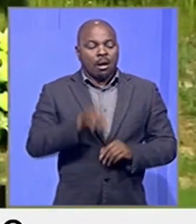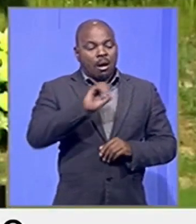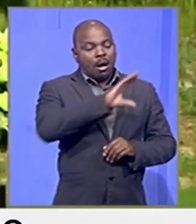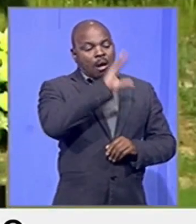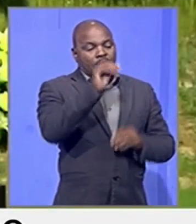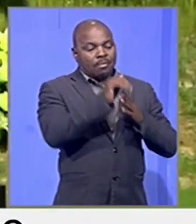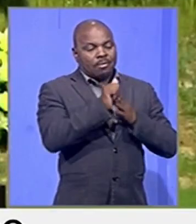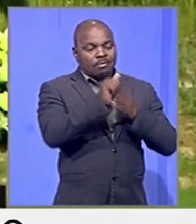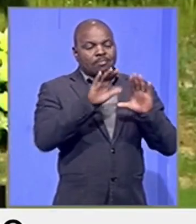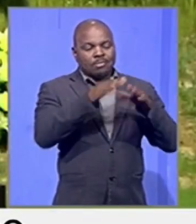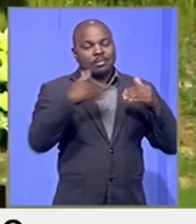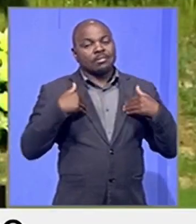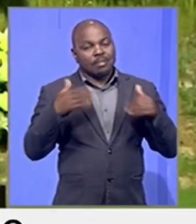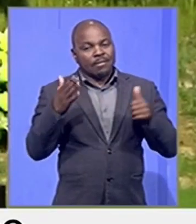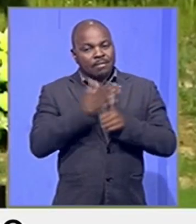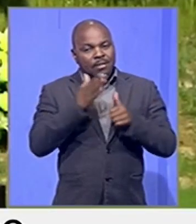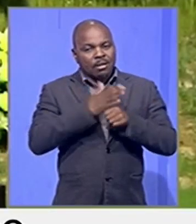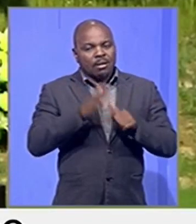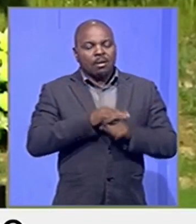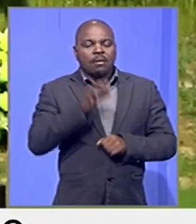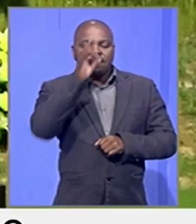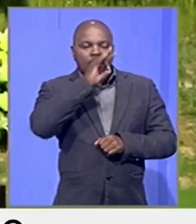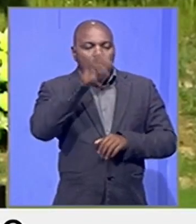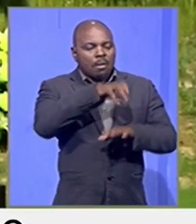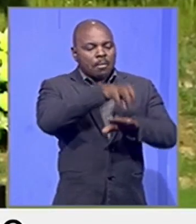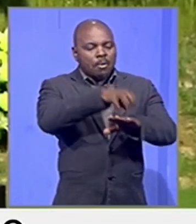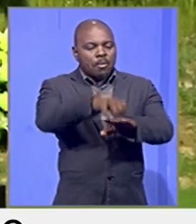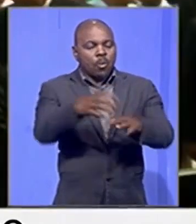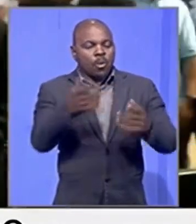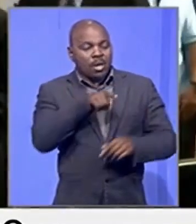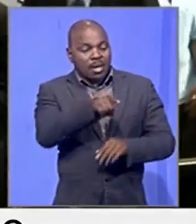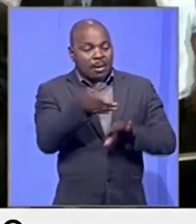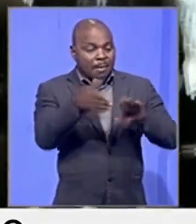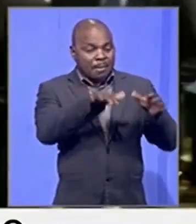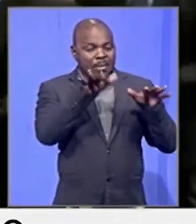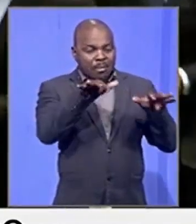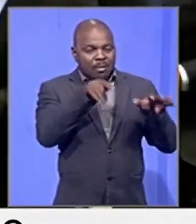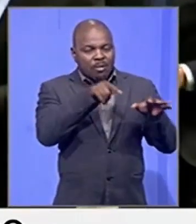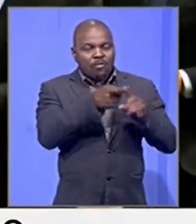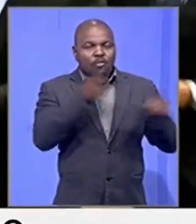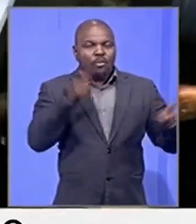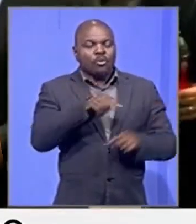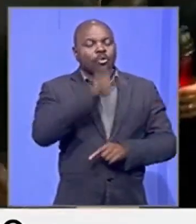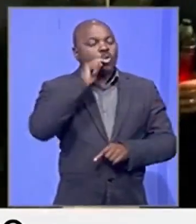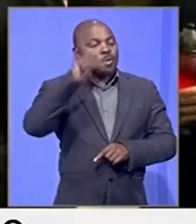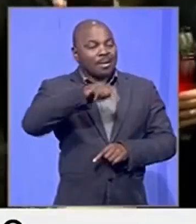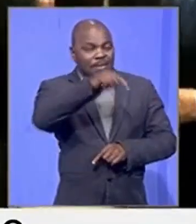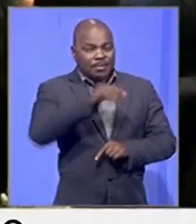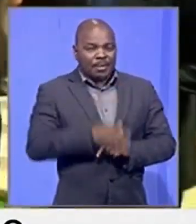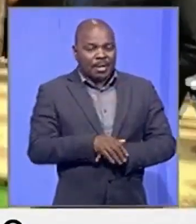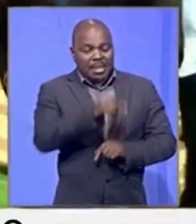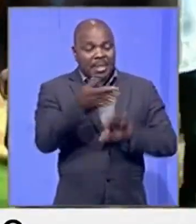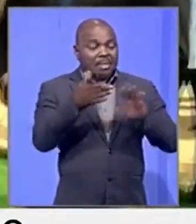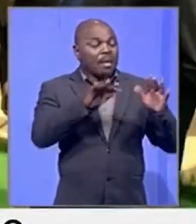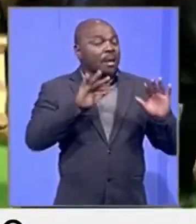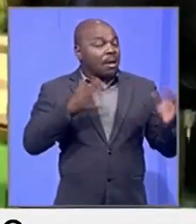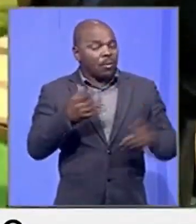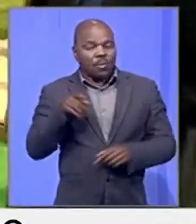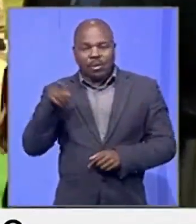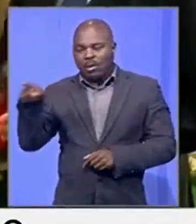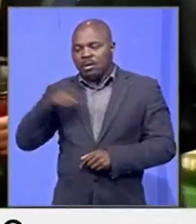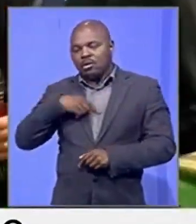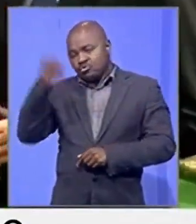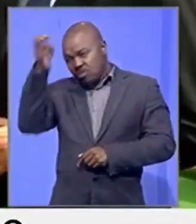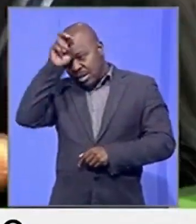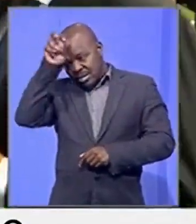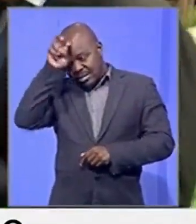ba simolotse leeto la bona ka go baya dikgare kwa mabitleng a batswasetlhabelo ba dipolao tsa mogoso ba kwa Ukraine bao ba bolailweng ka nako eo Russia e